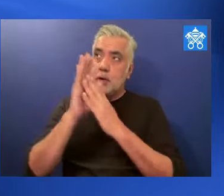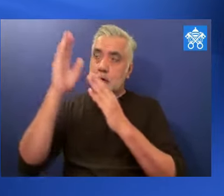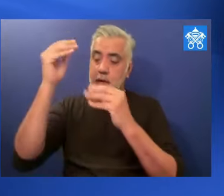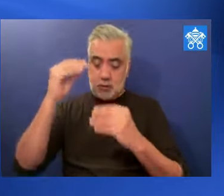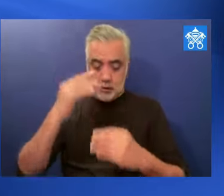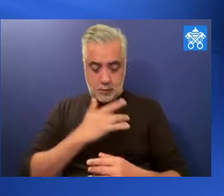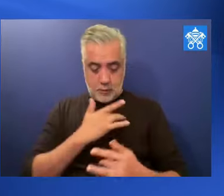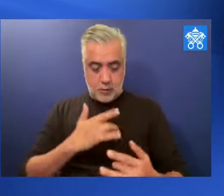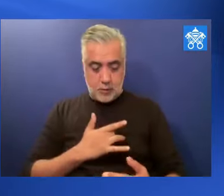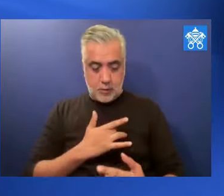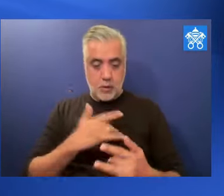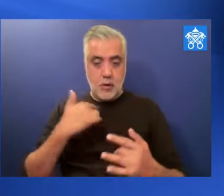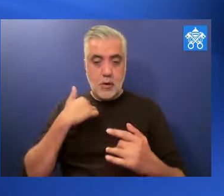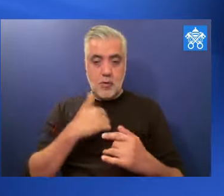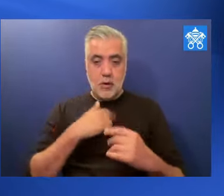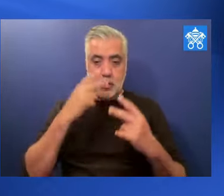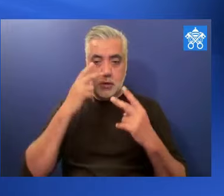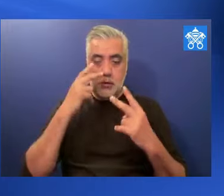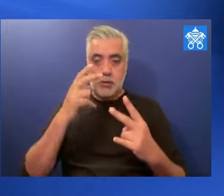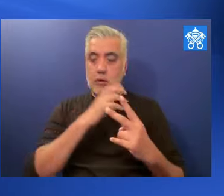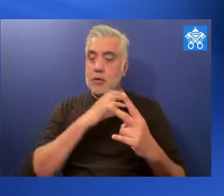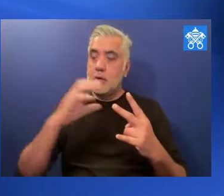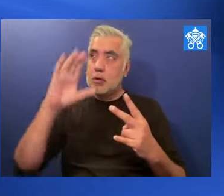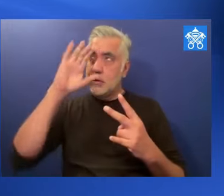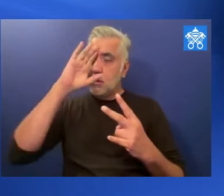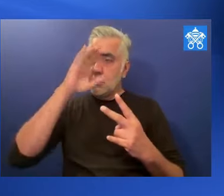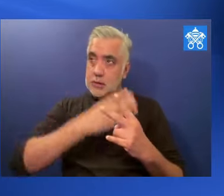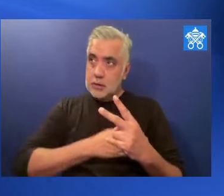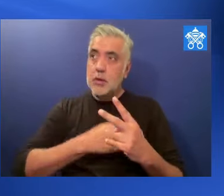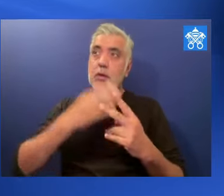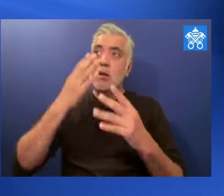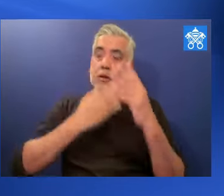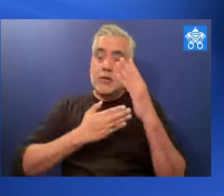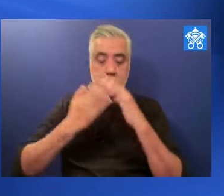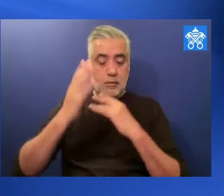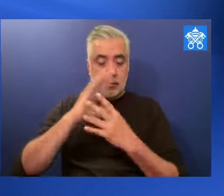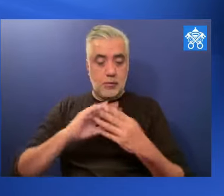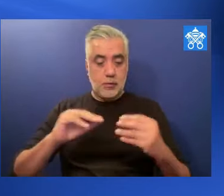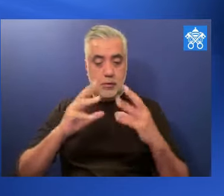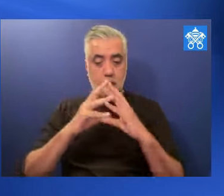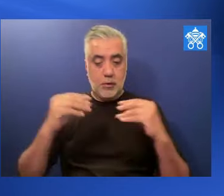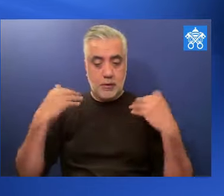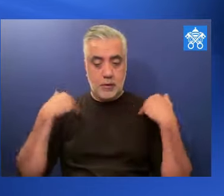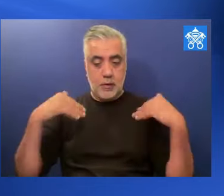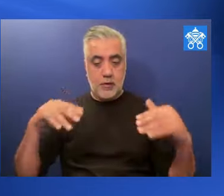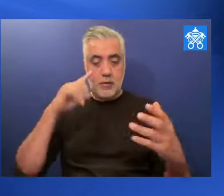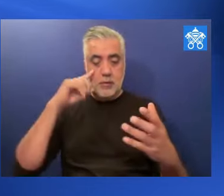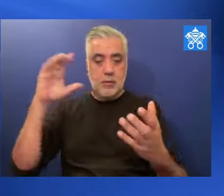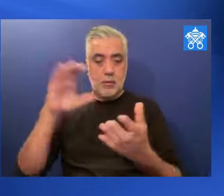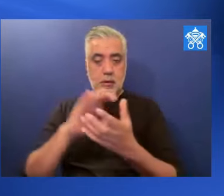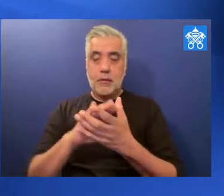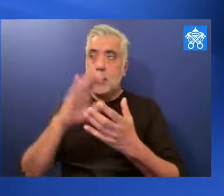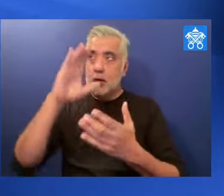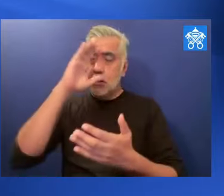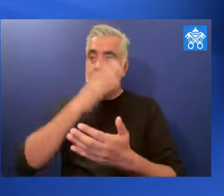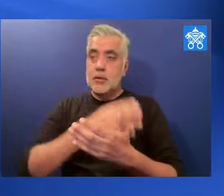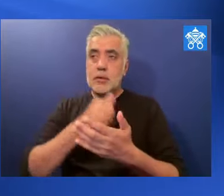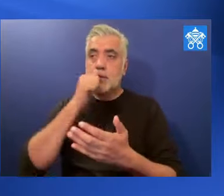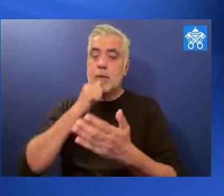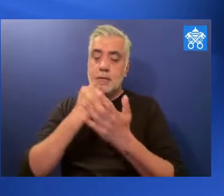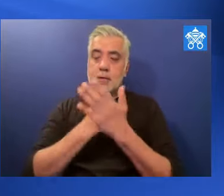fili tu, incarnazione coniobium, per passione meius a crucem, a resurrezioni gloria emperducamur, per Christum dominum